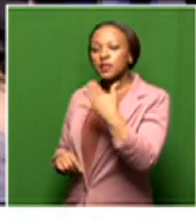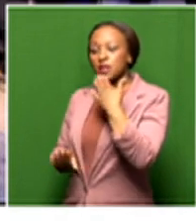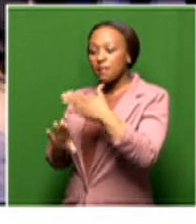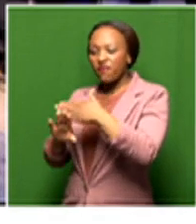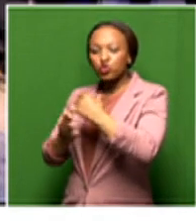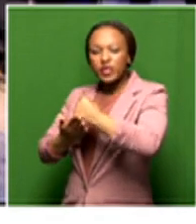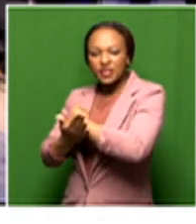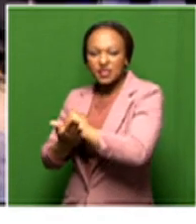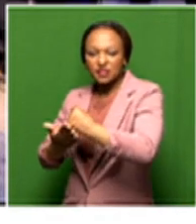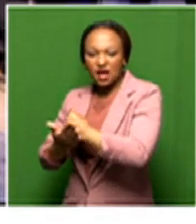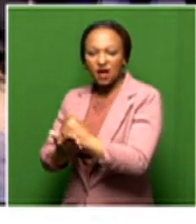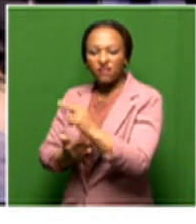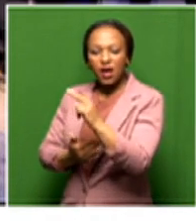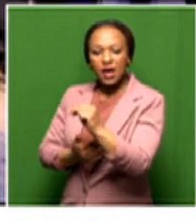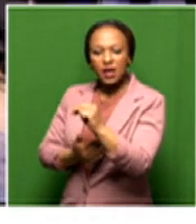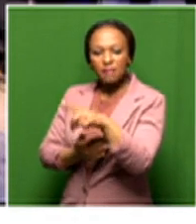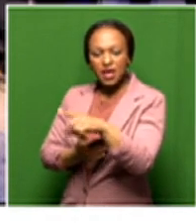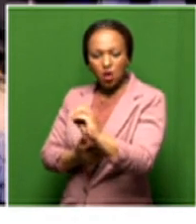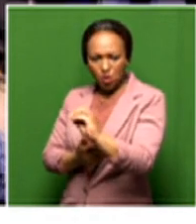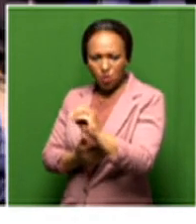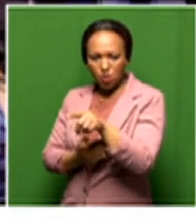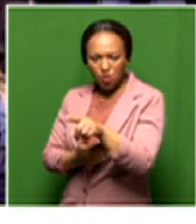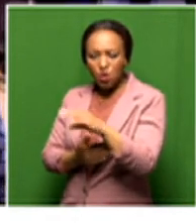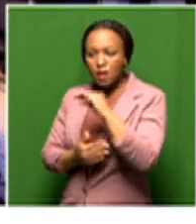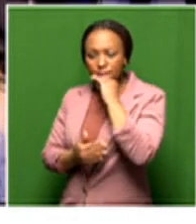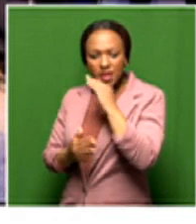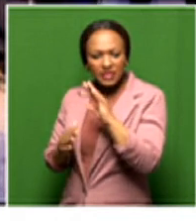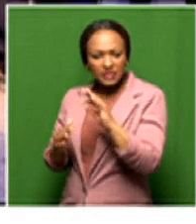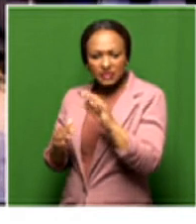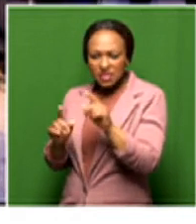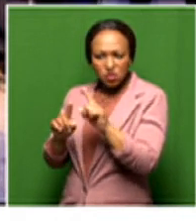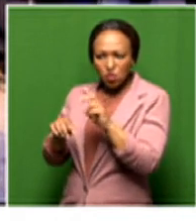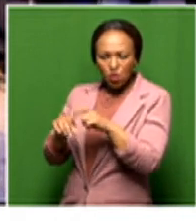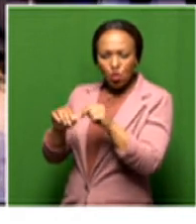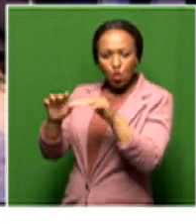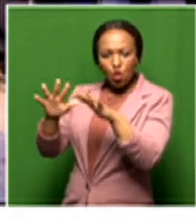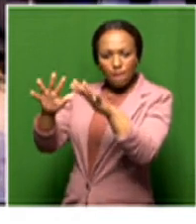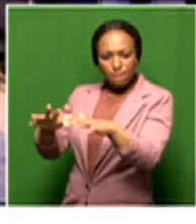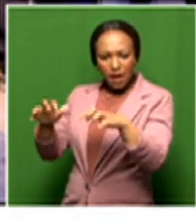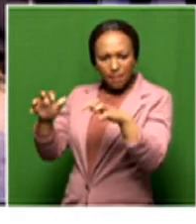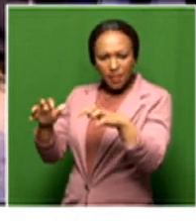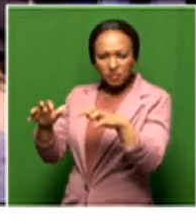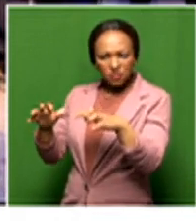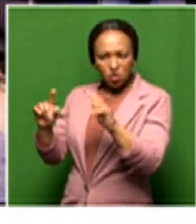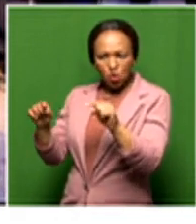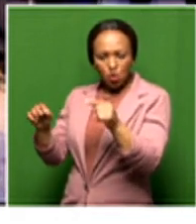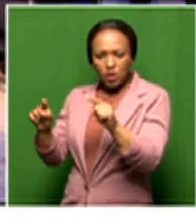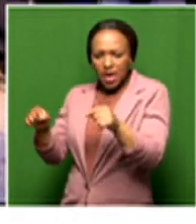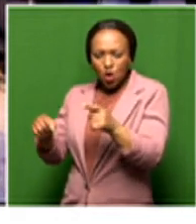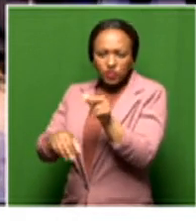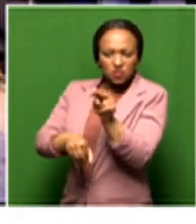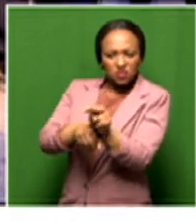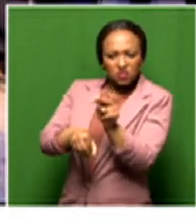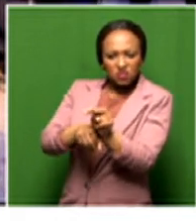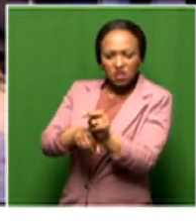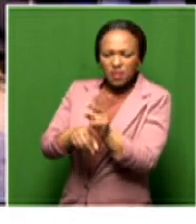correct. So in that regard, is there no provision for Parliament to have some form of oversight given the composition